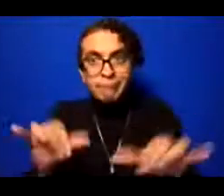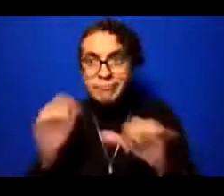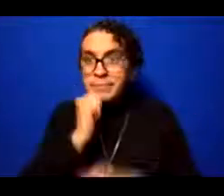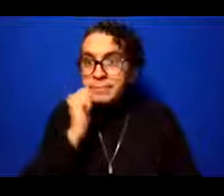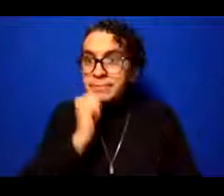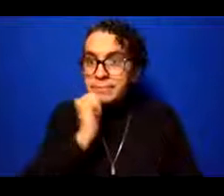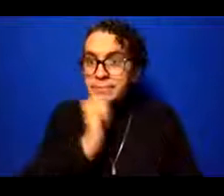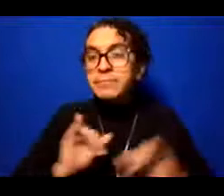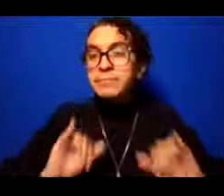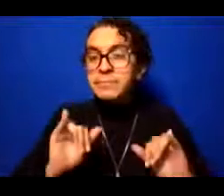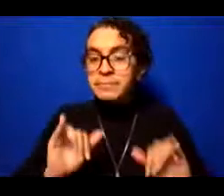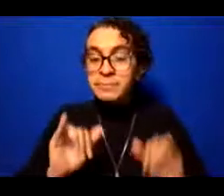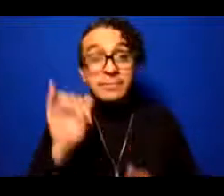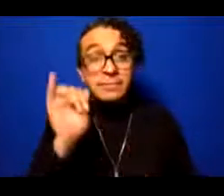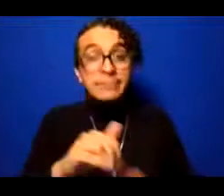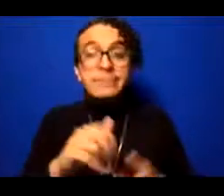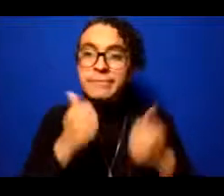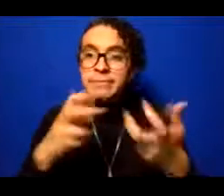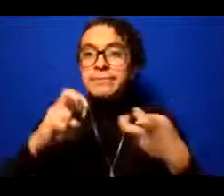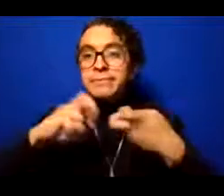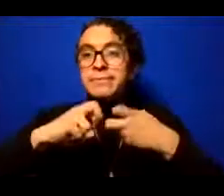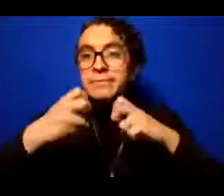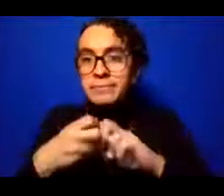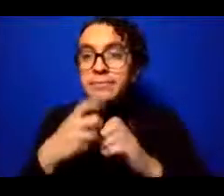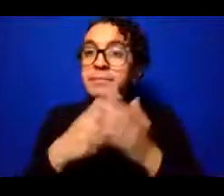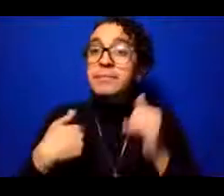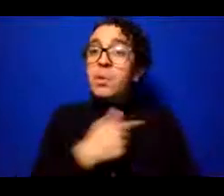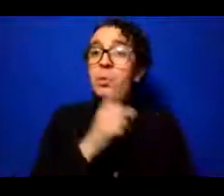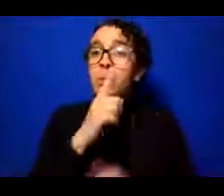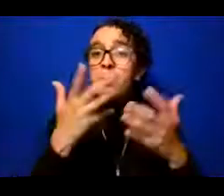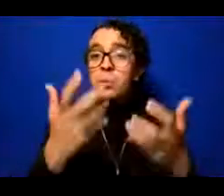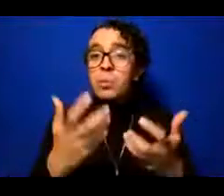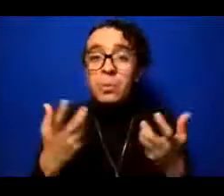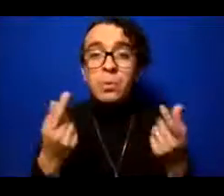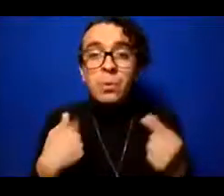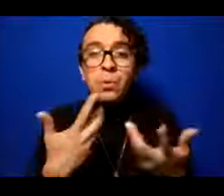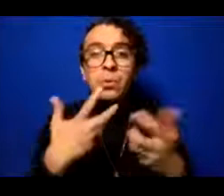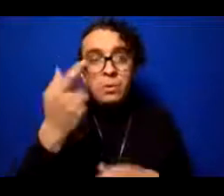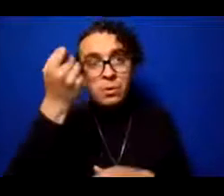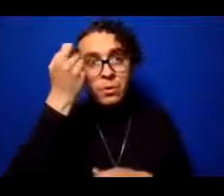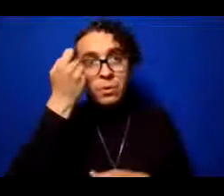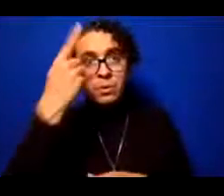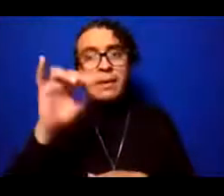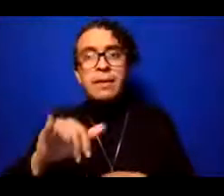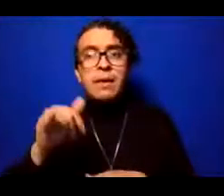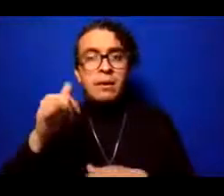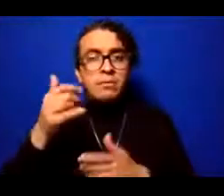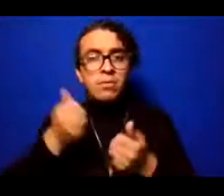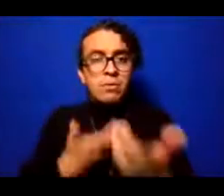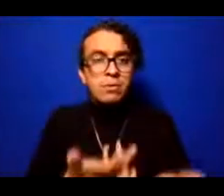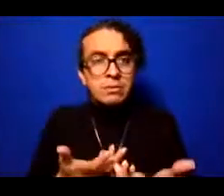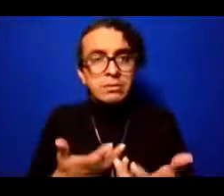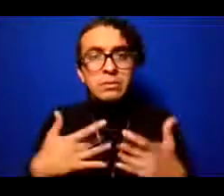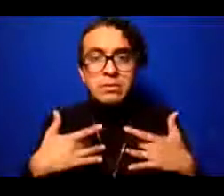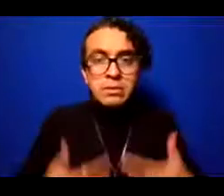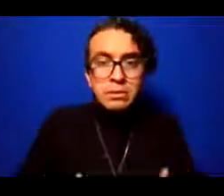to me, that's problematic because, what we really want to do is understand what the cause is of our kids' depression or anxiety or